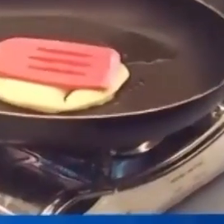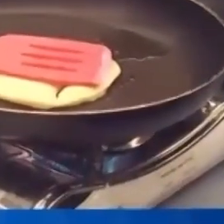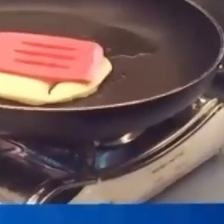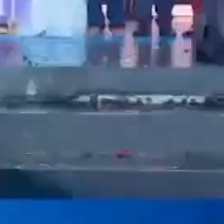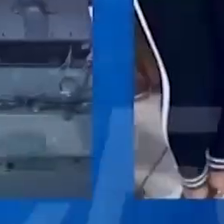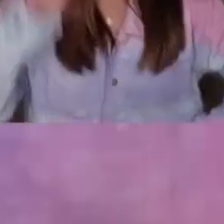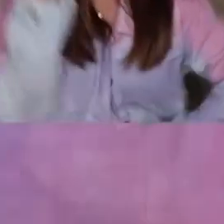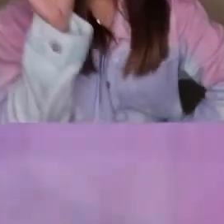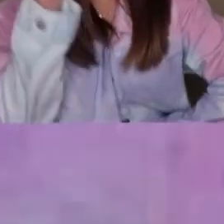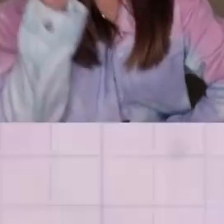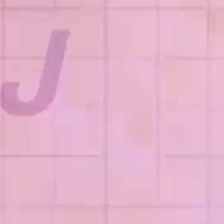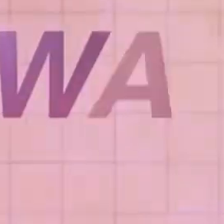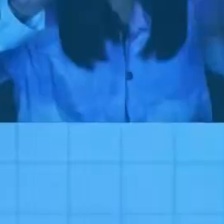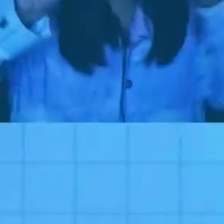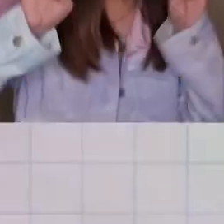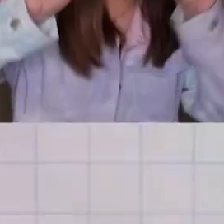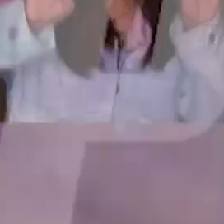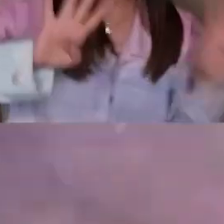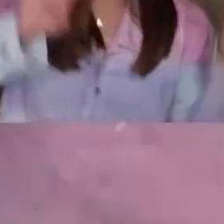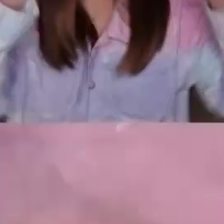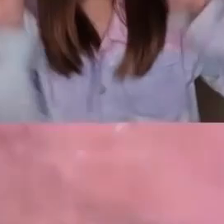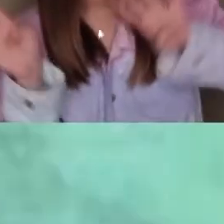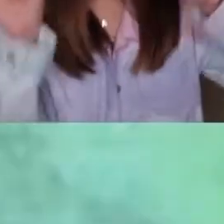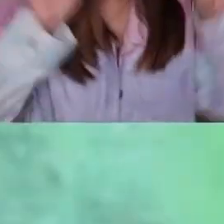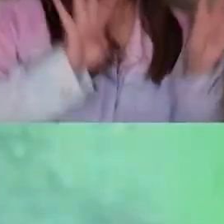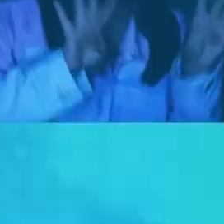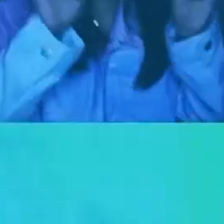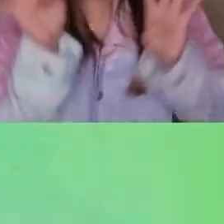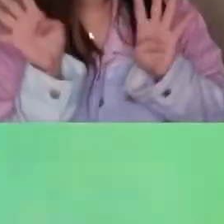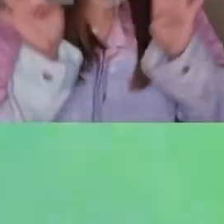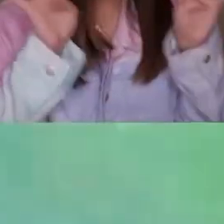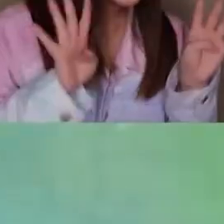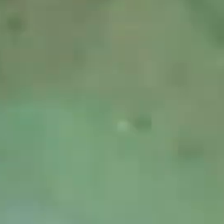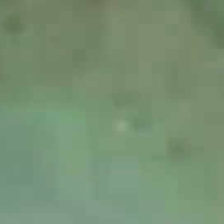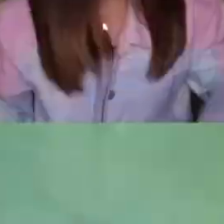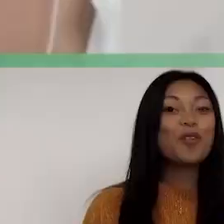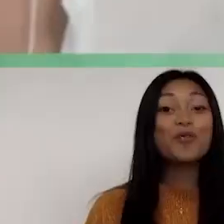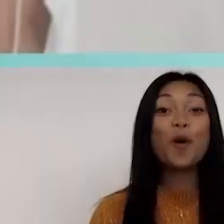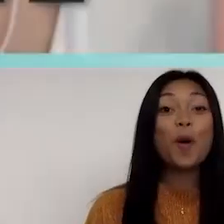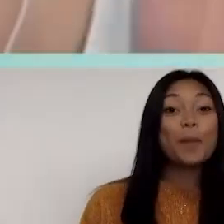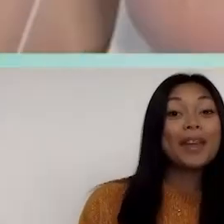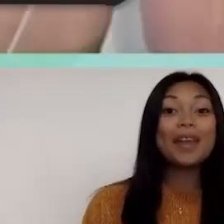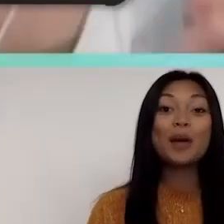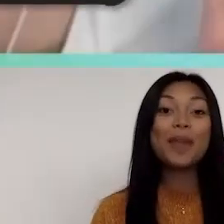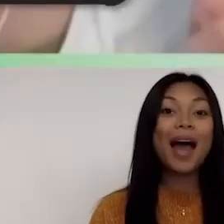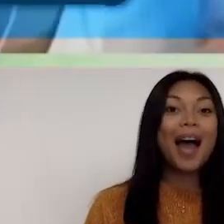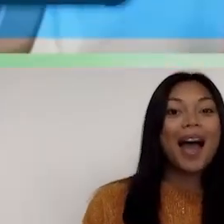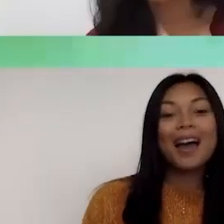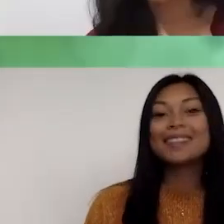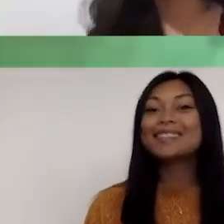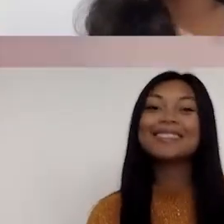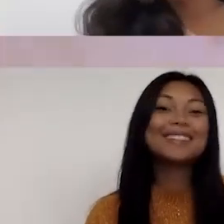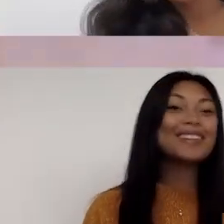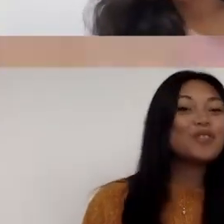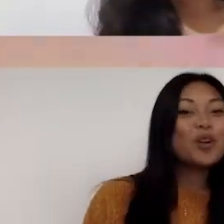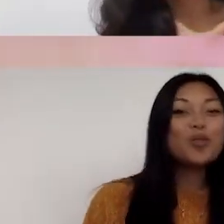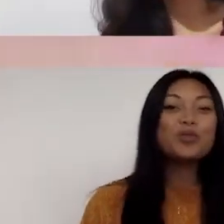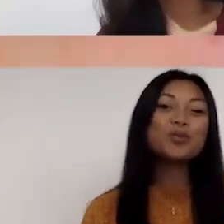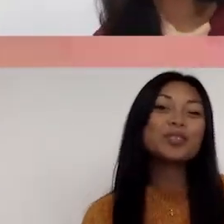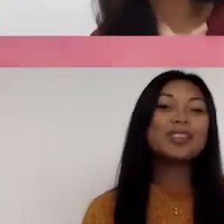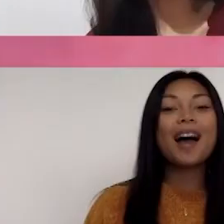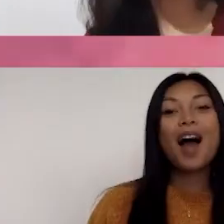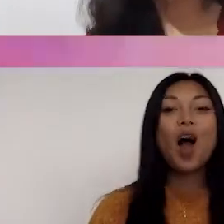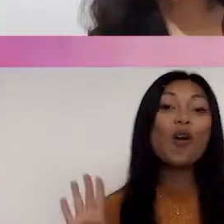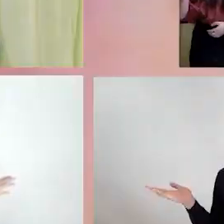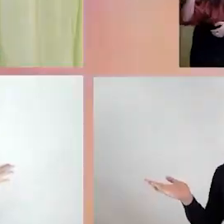na. 4 PM na, CFO News na. 4 PM na, CFO